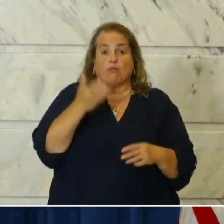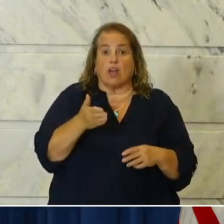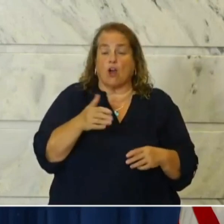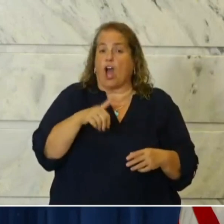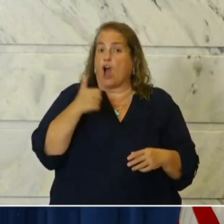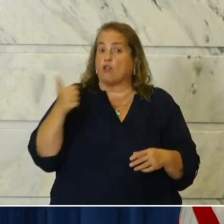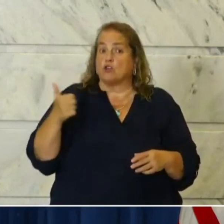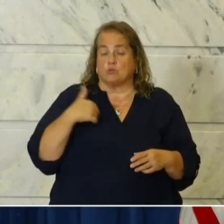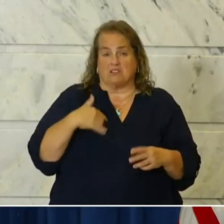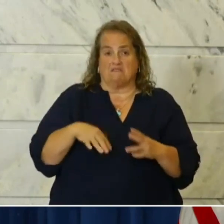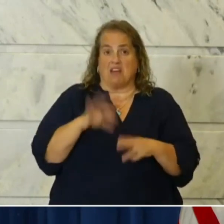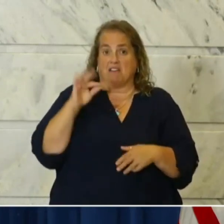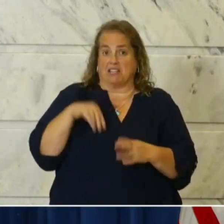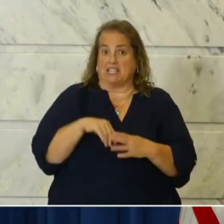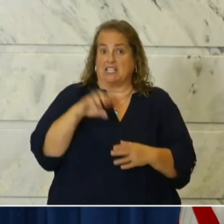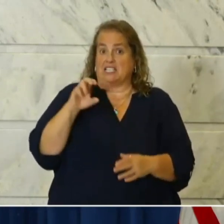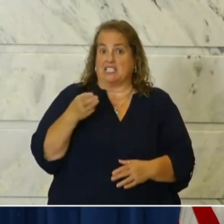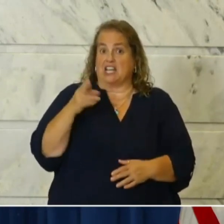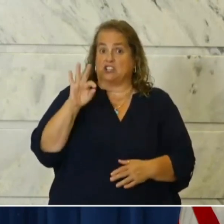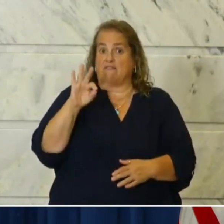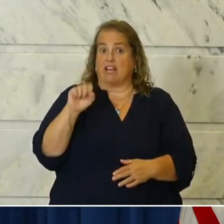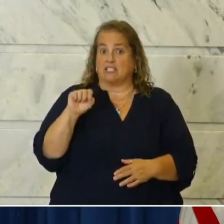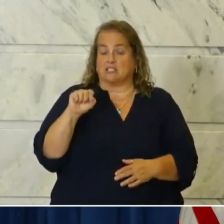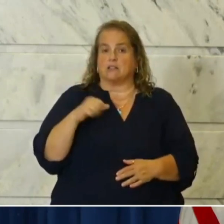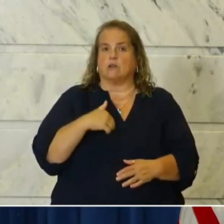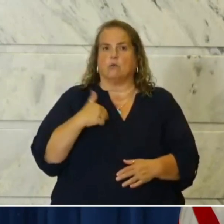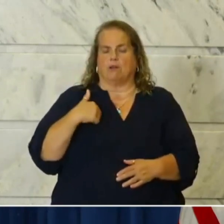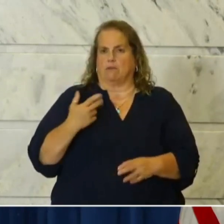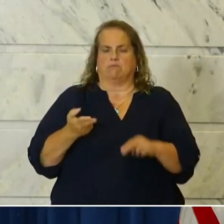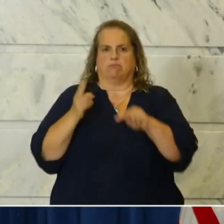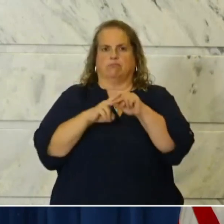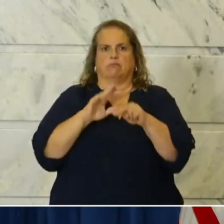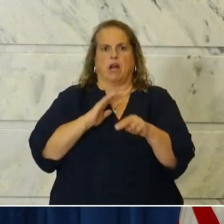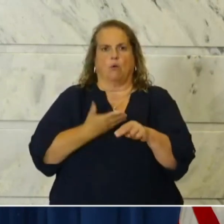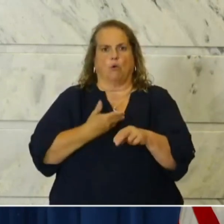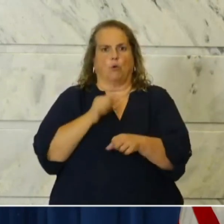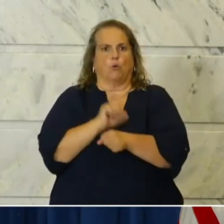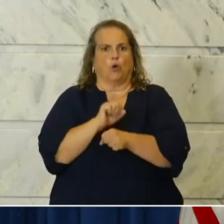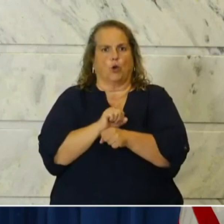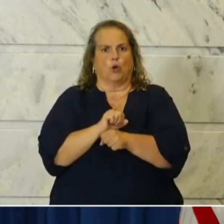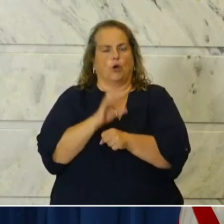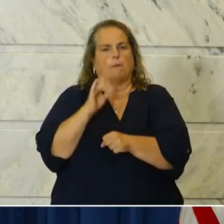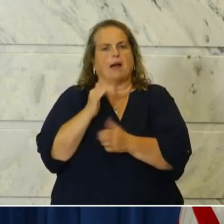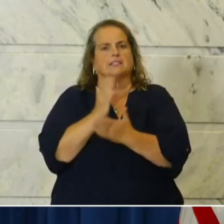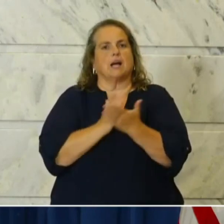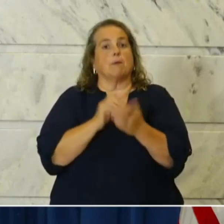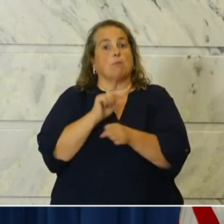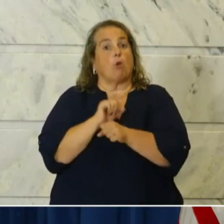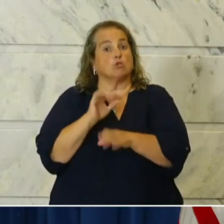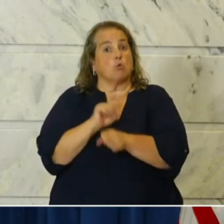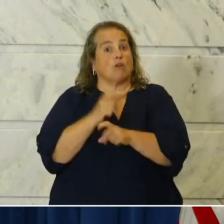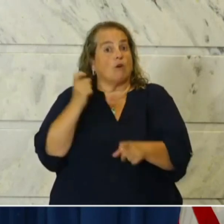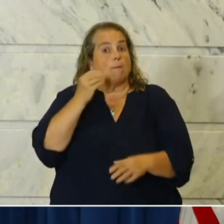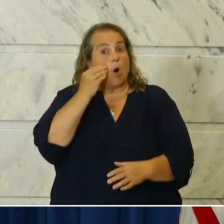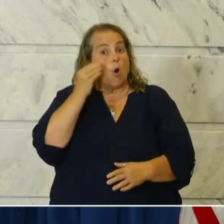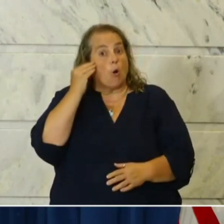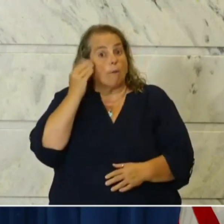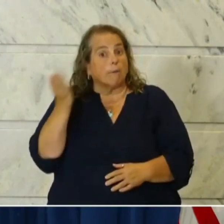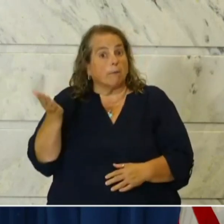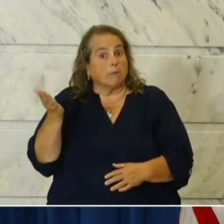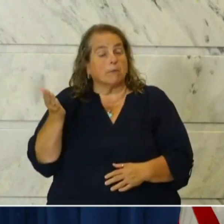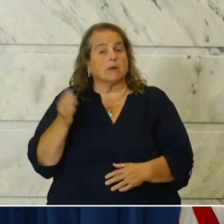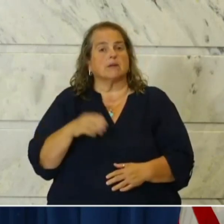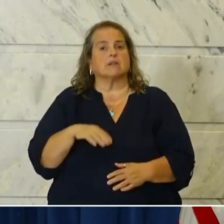we've actually found out in CHFS that we've increased production by certain types of employees of being home.